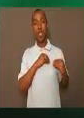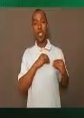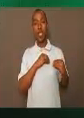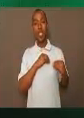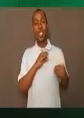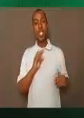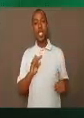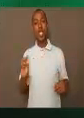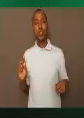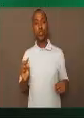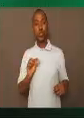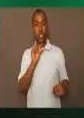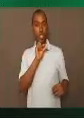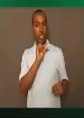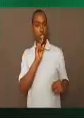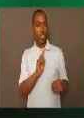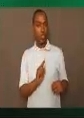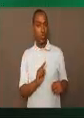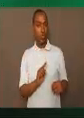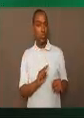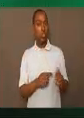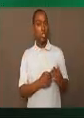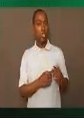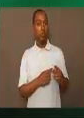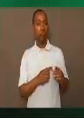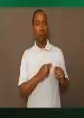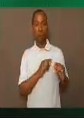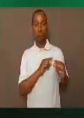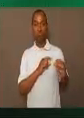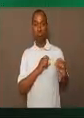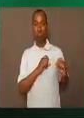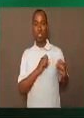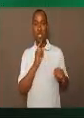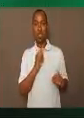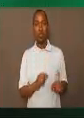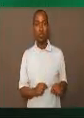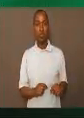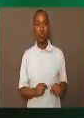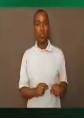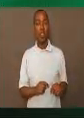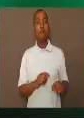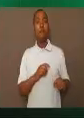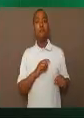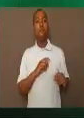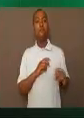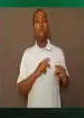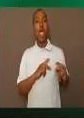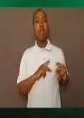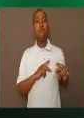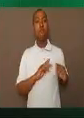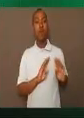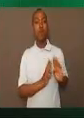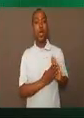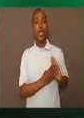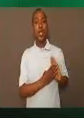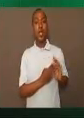the right atrium, but has thicker walls. The valve between the left